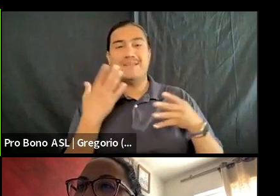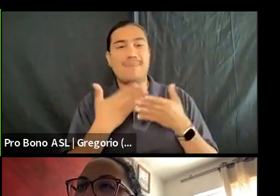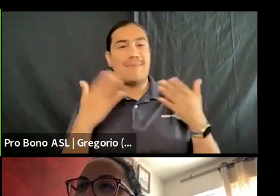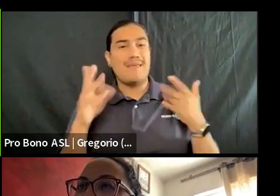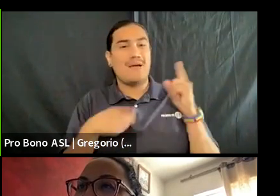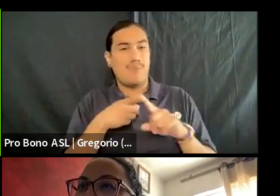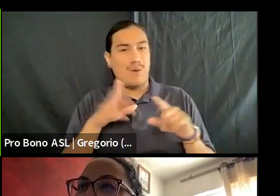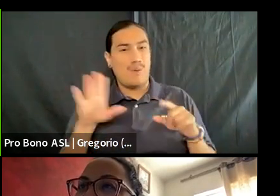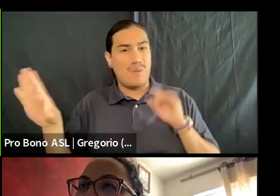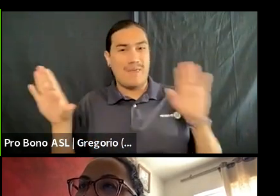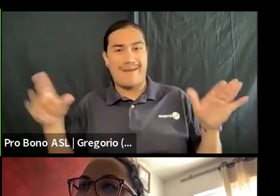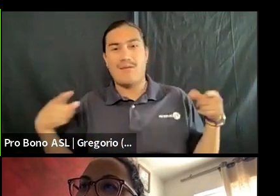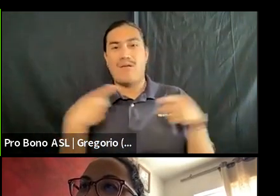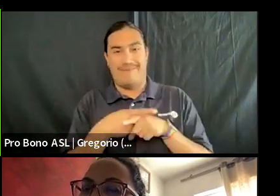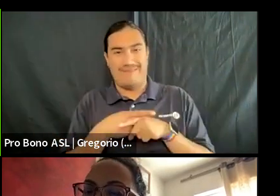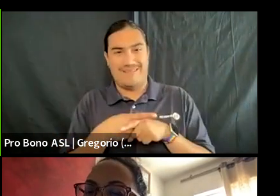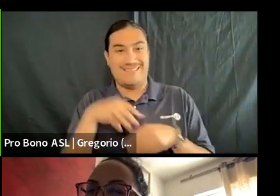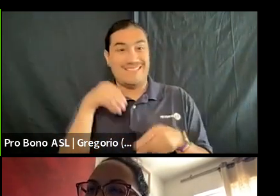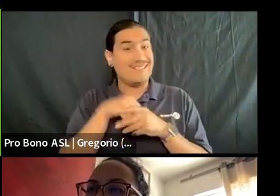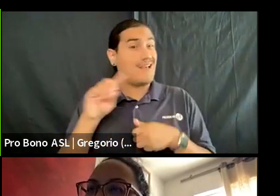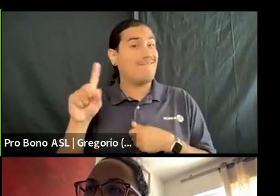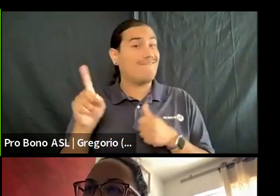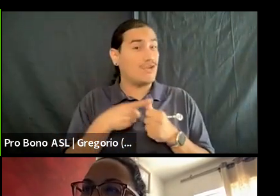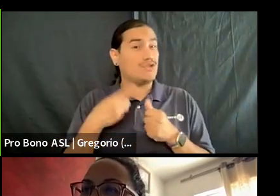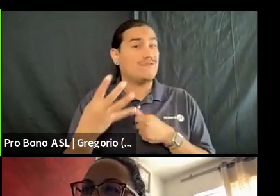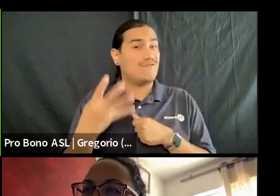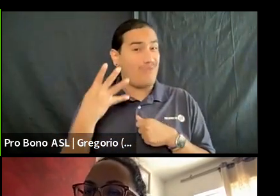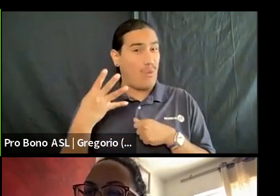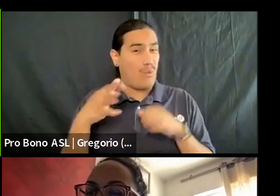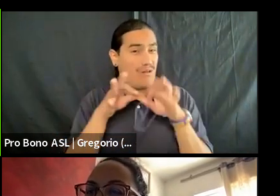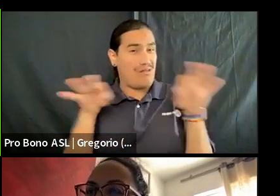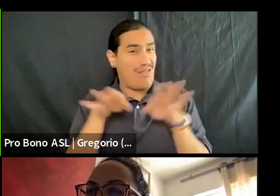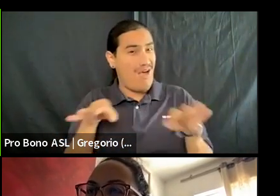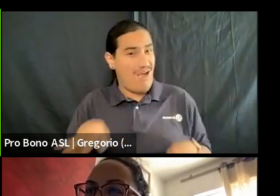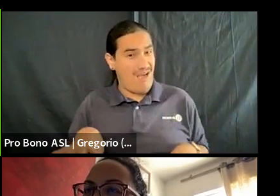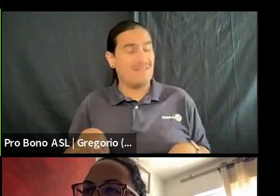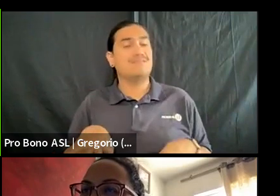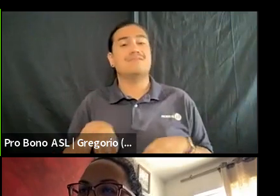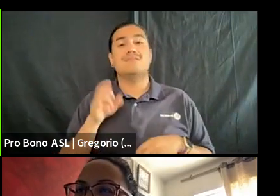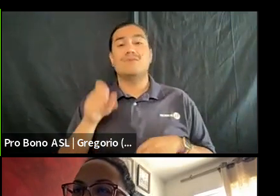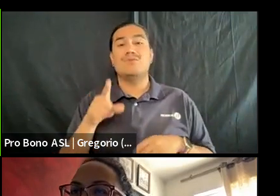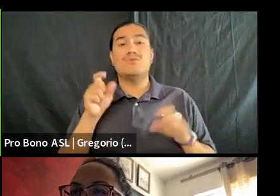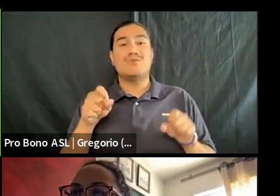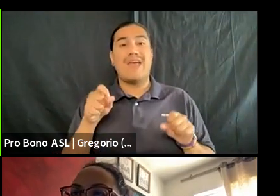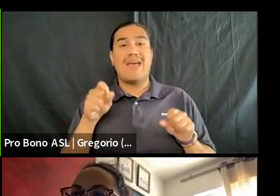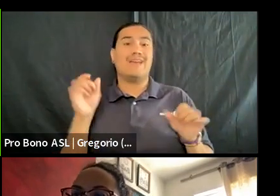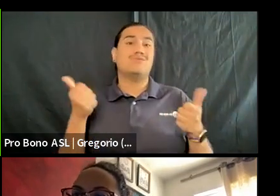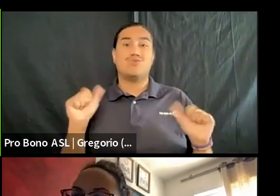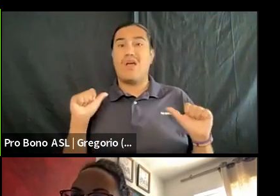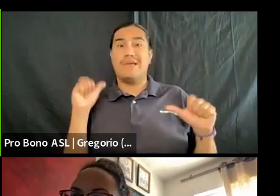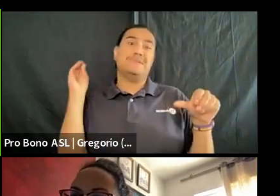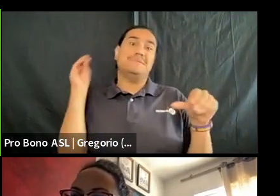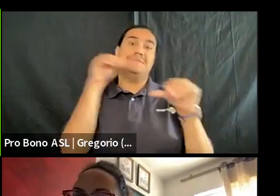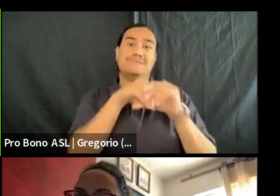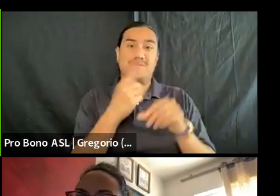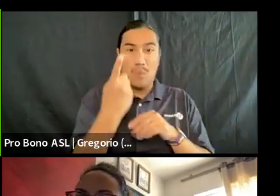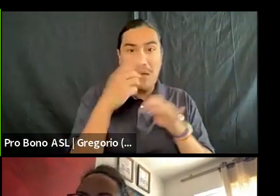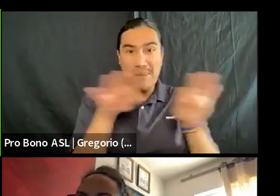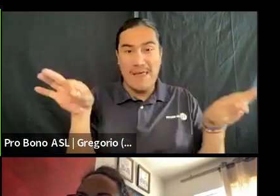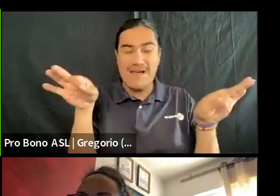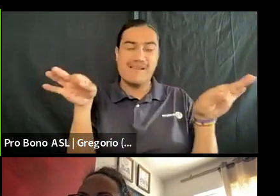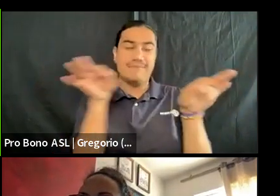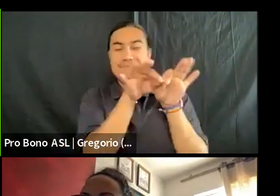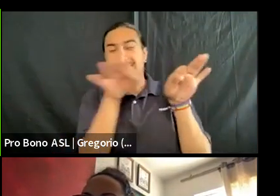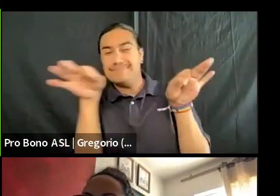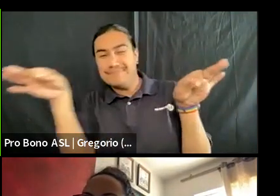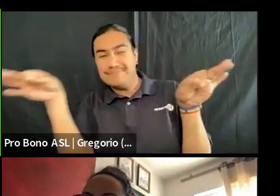conflict, just in the first four lines. Okay, you could fit it all in one line, great. I